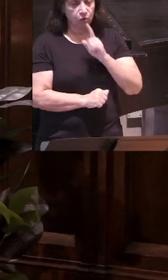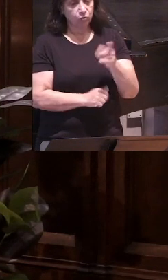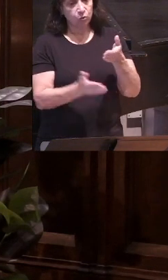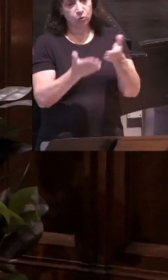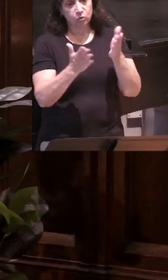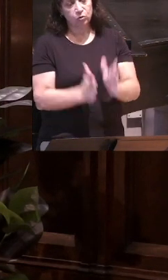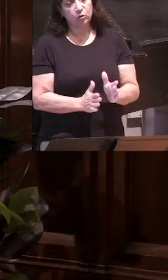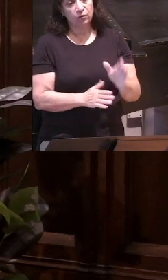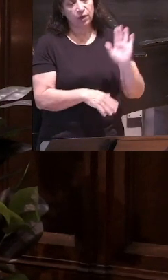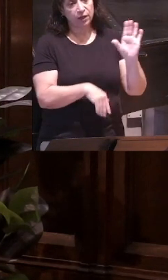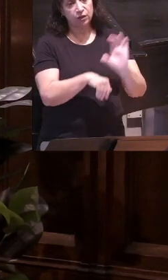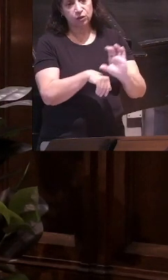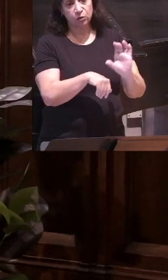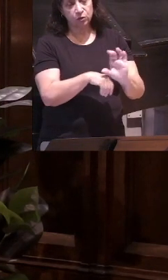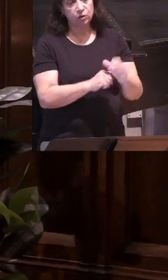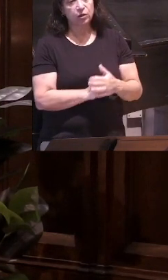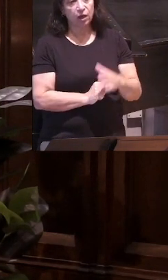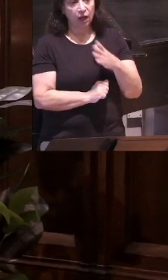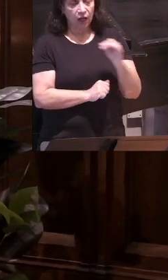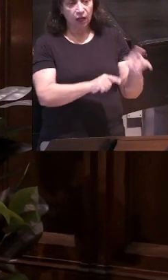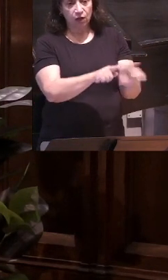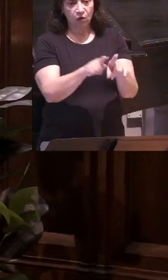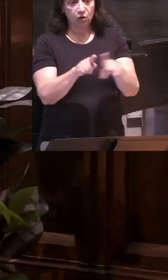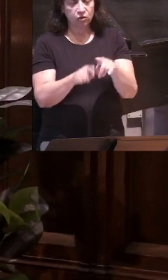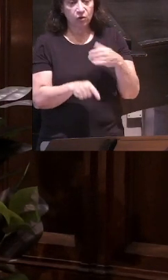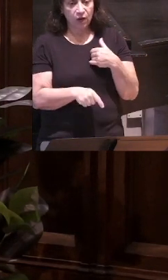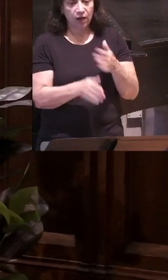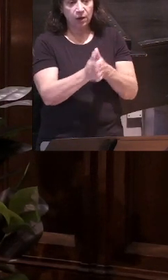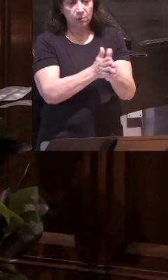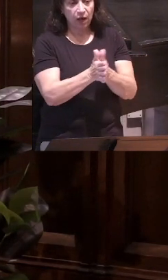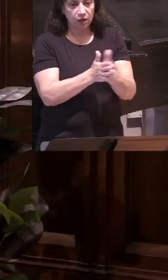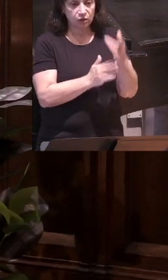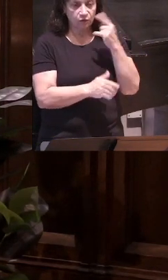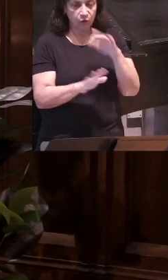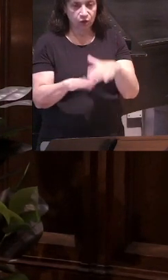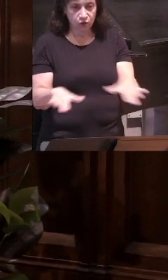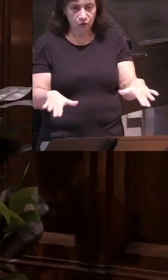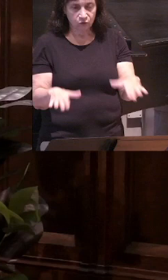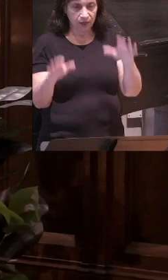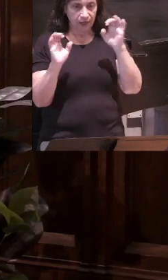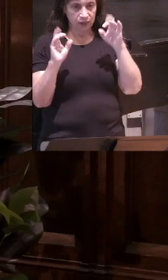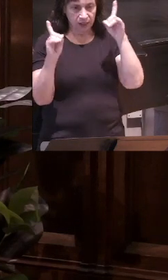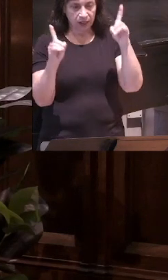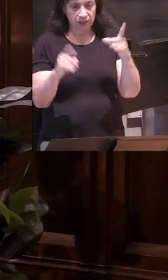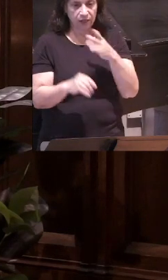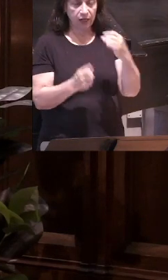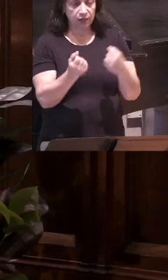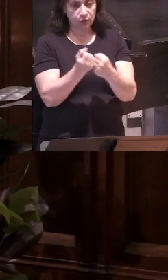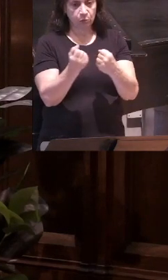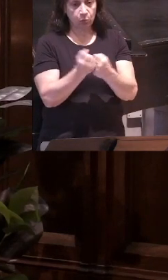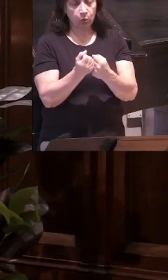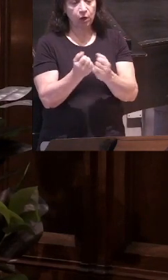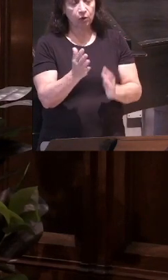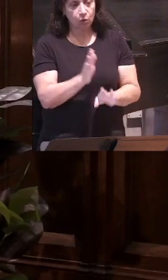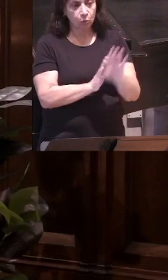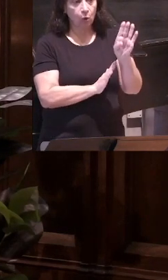servant in his church and also had a passion for children, education,